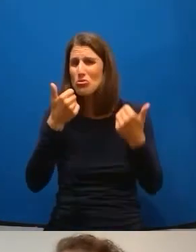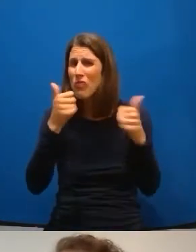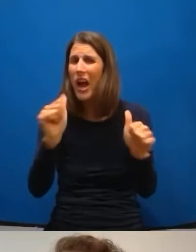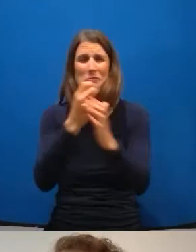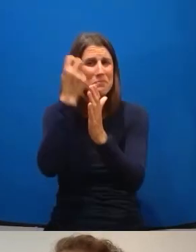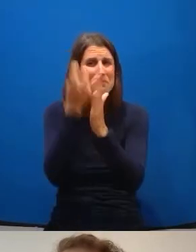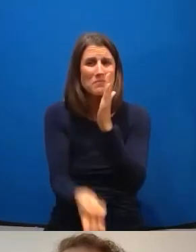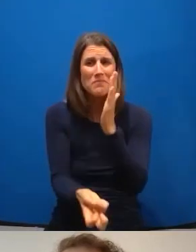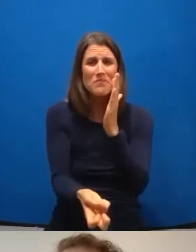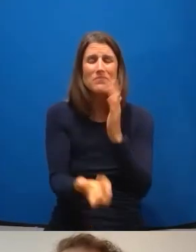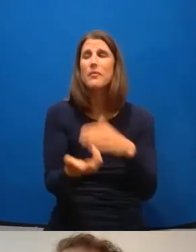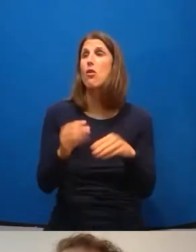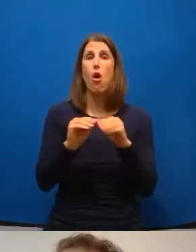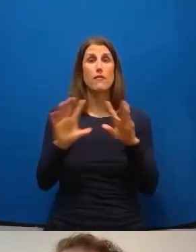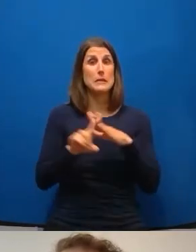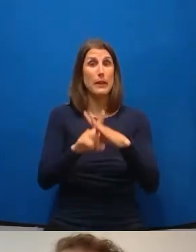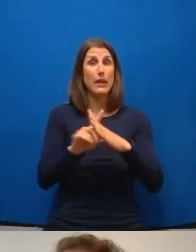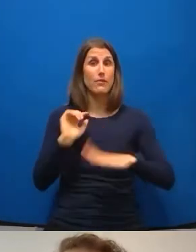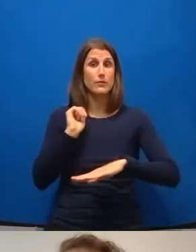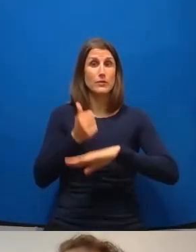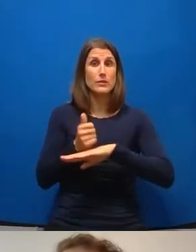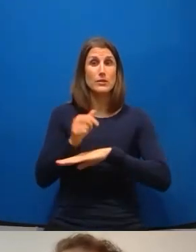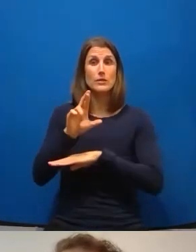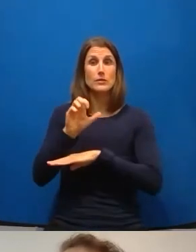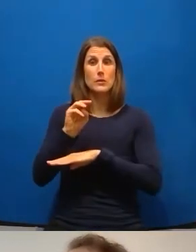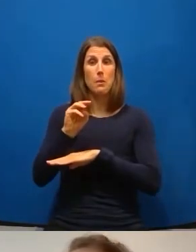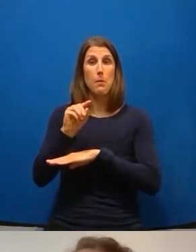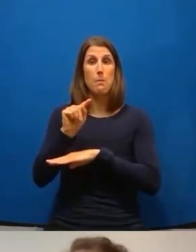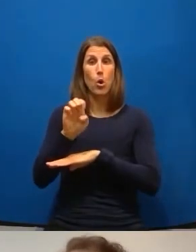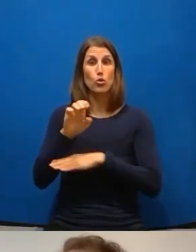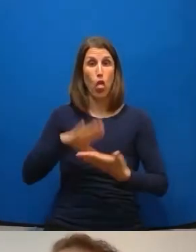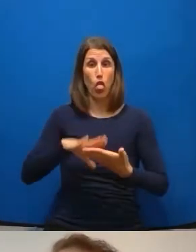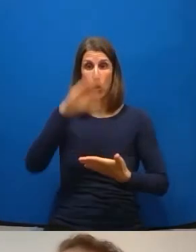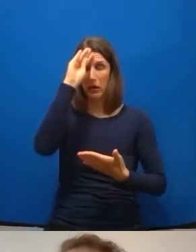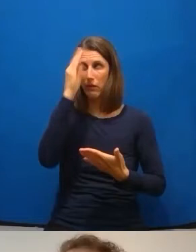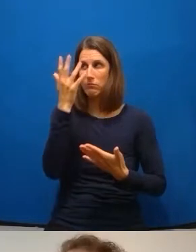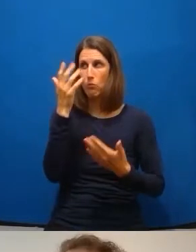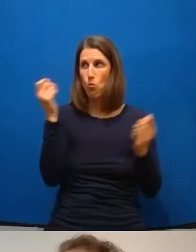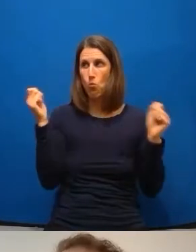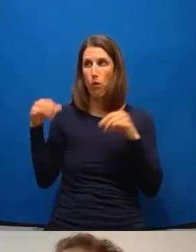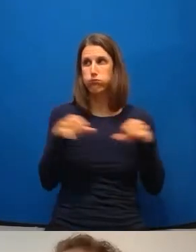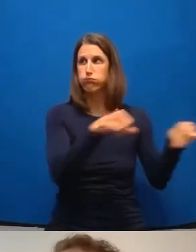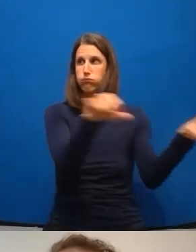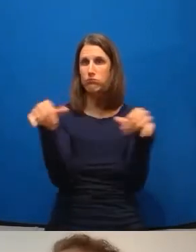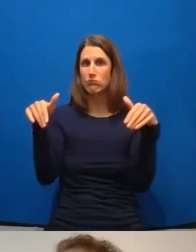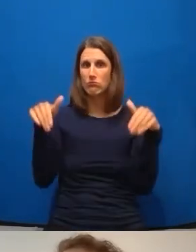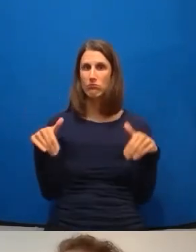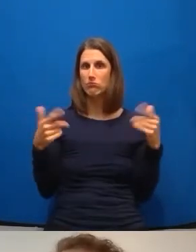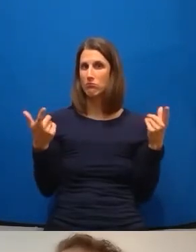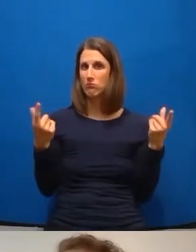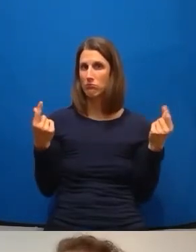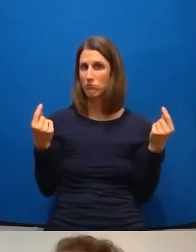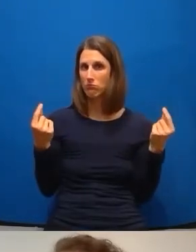these things, but there's so much, and which can be daunting. But if you just kind of tone in on one thing, like, okay, I